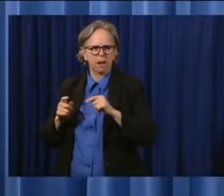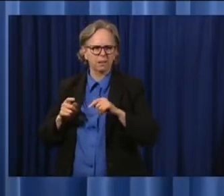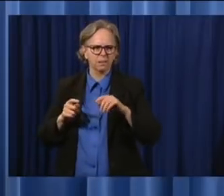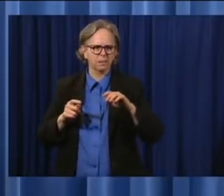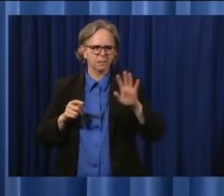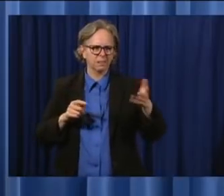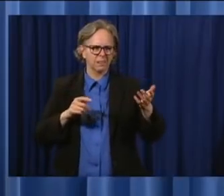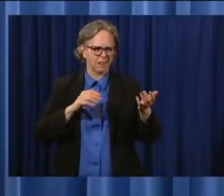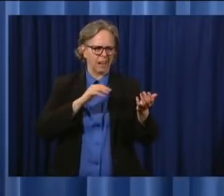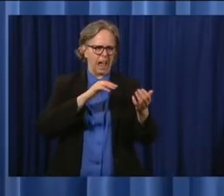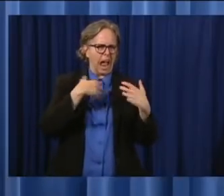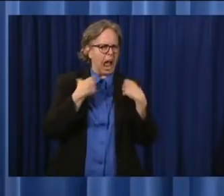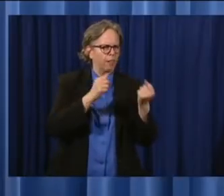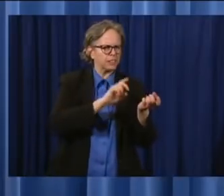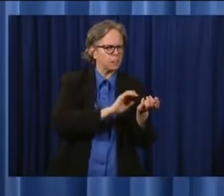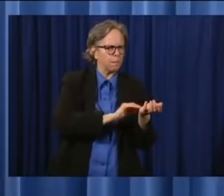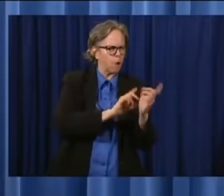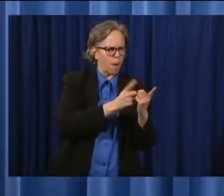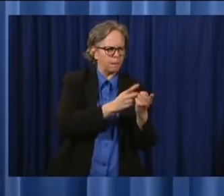that last question.